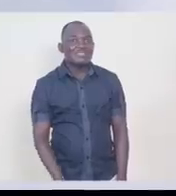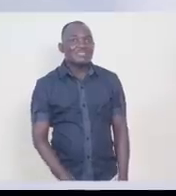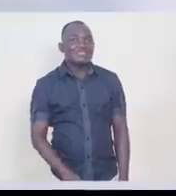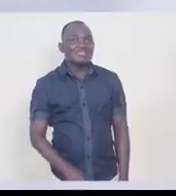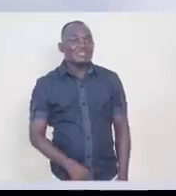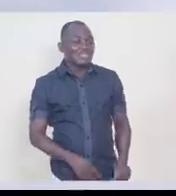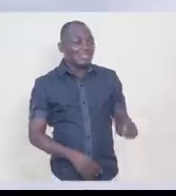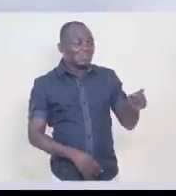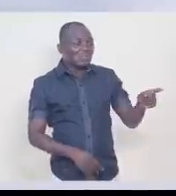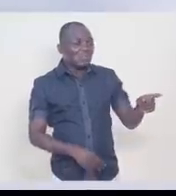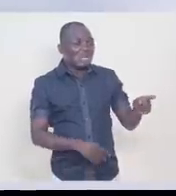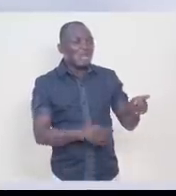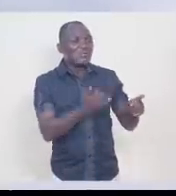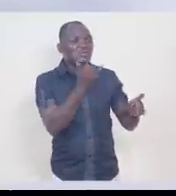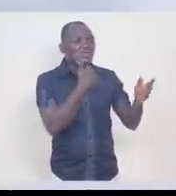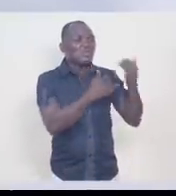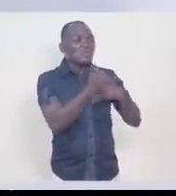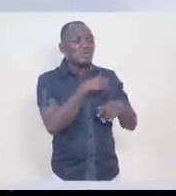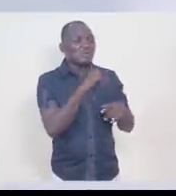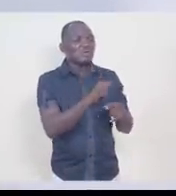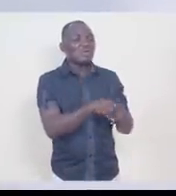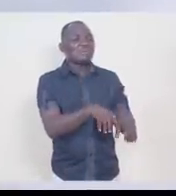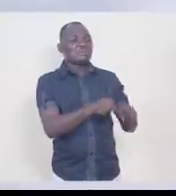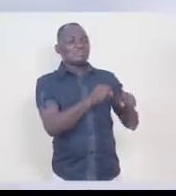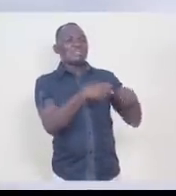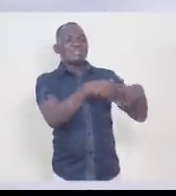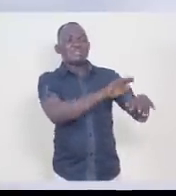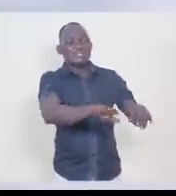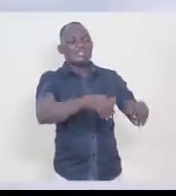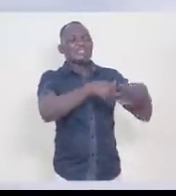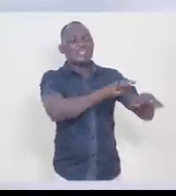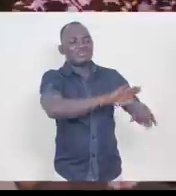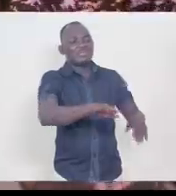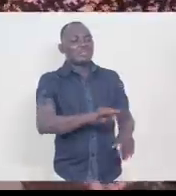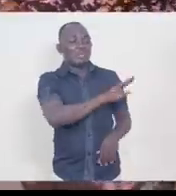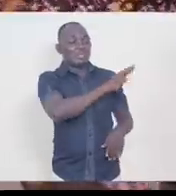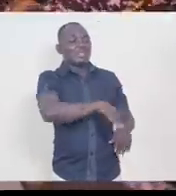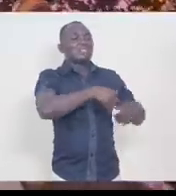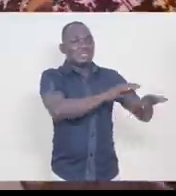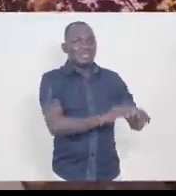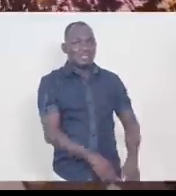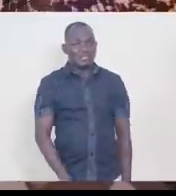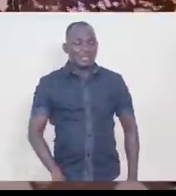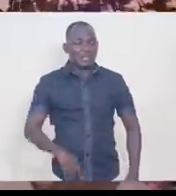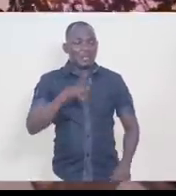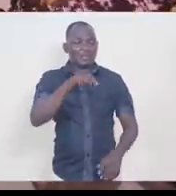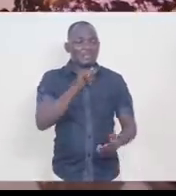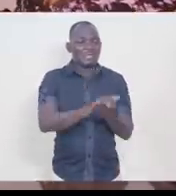these are multiple counts of child trafficking. You've been selling off your children, and this must